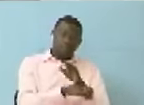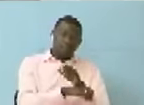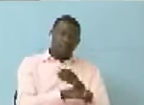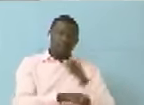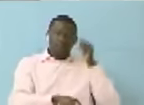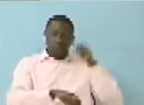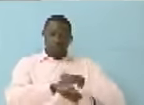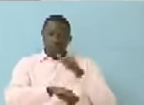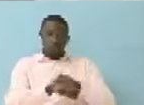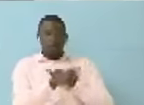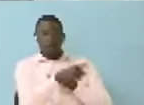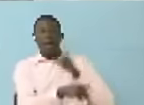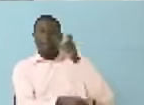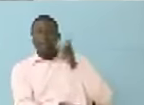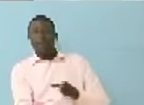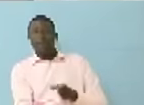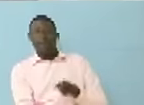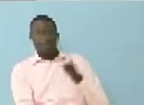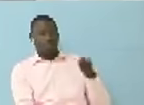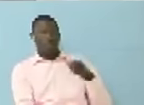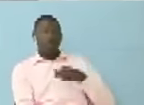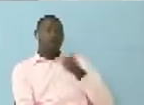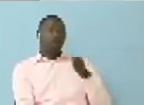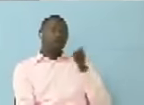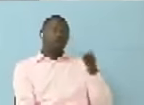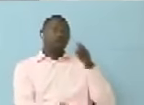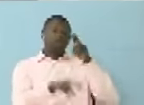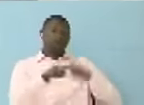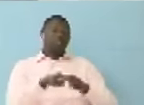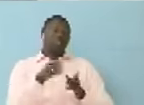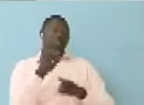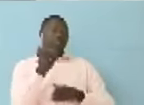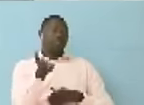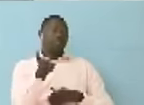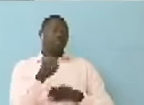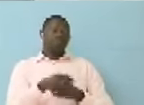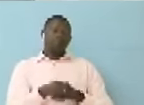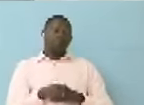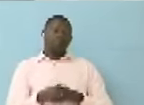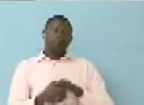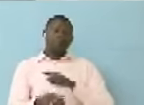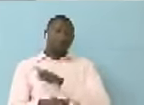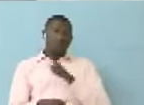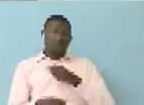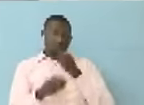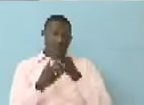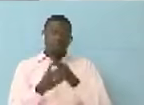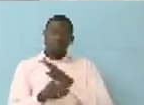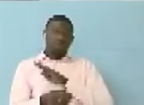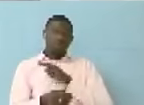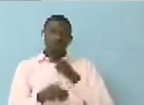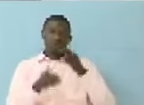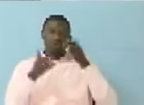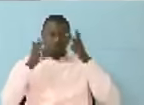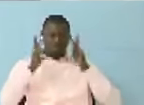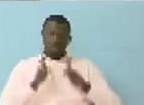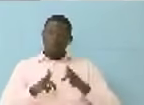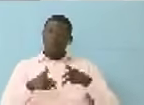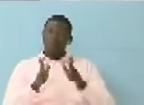tortured him. Where you were sitting there. We saying it is unlawful.